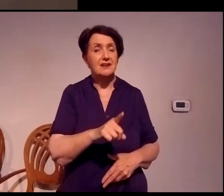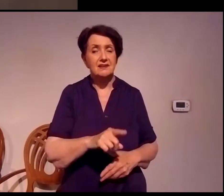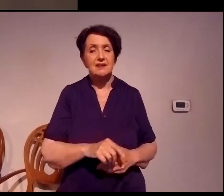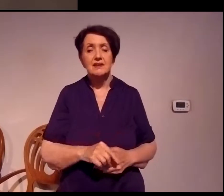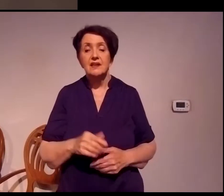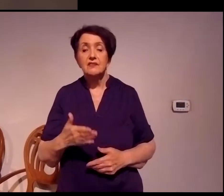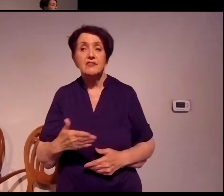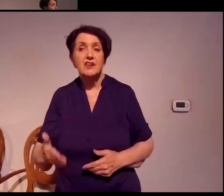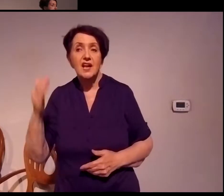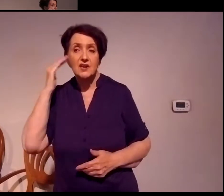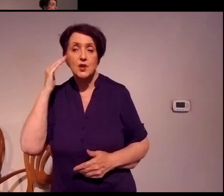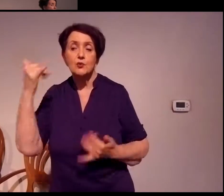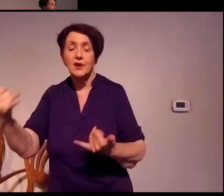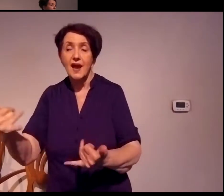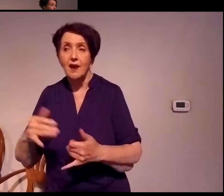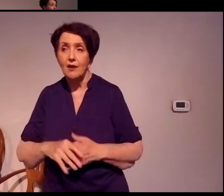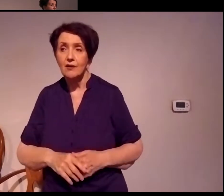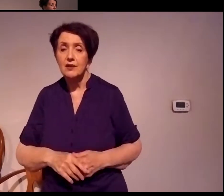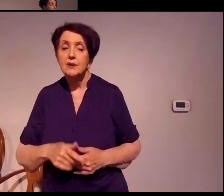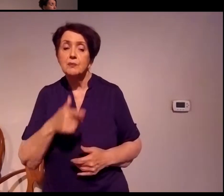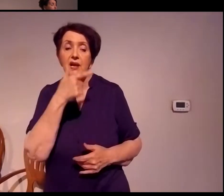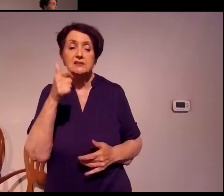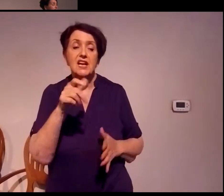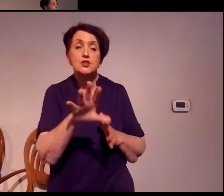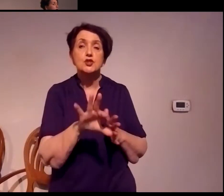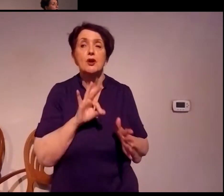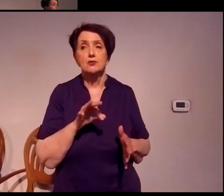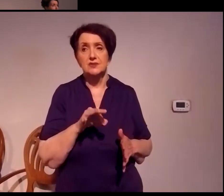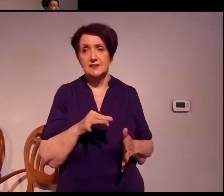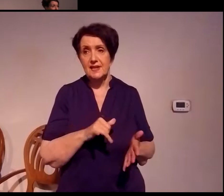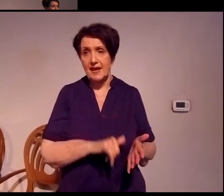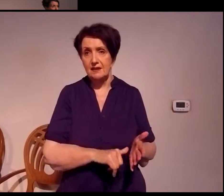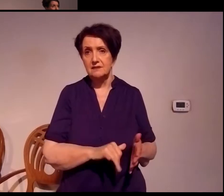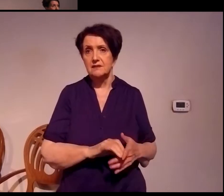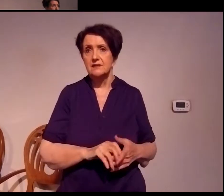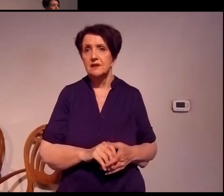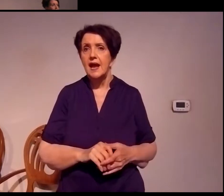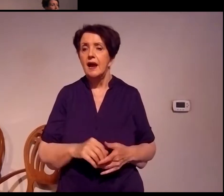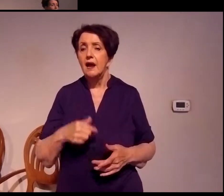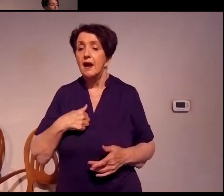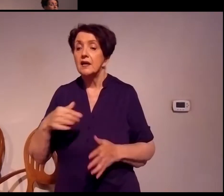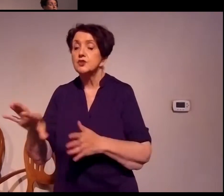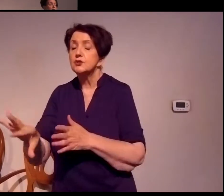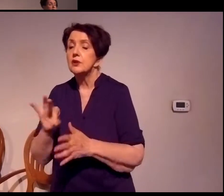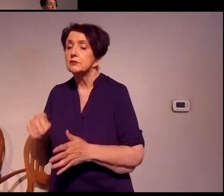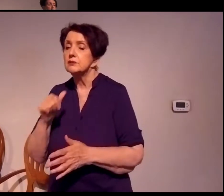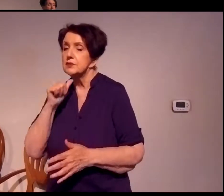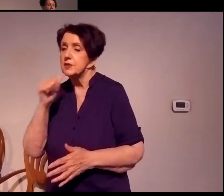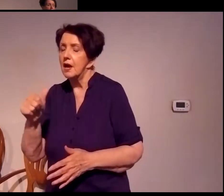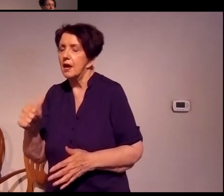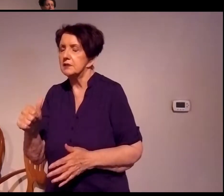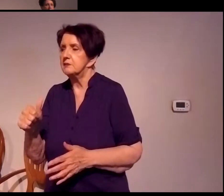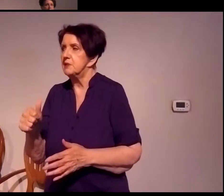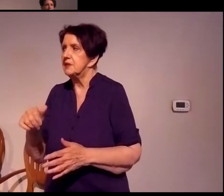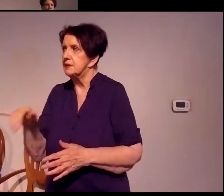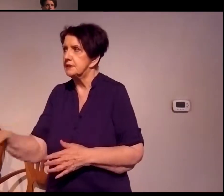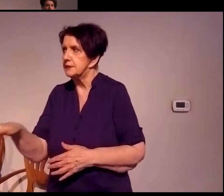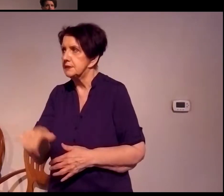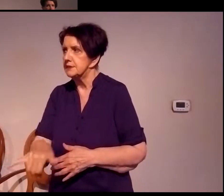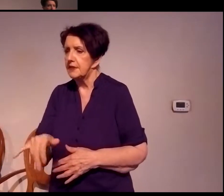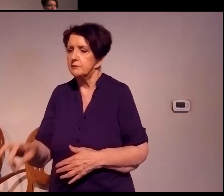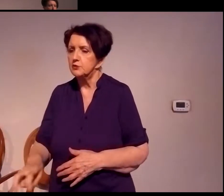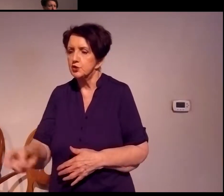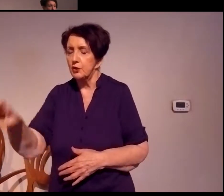know now is because I chose it. I chose not to be in the same